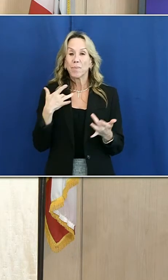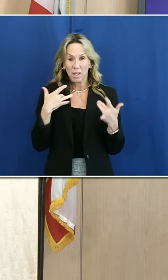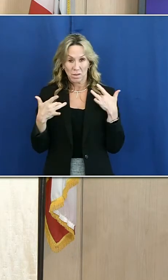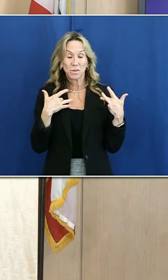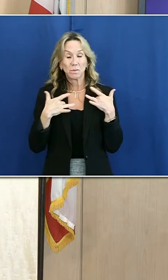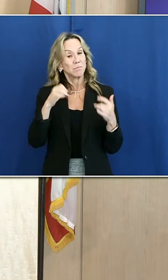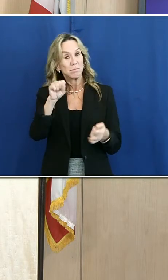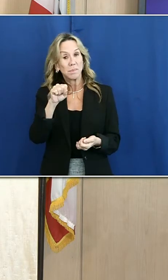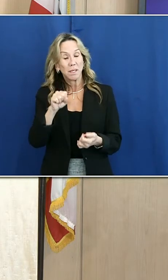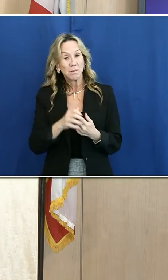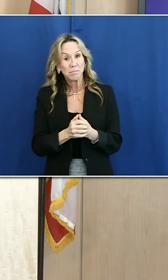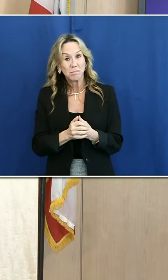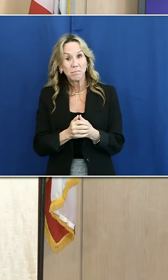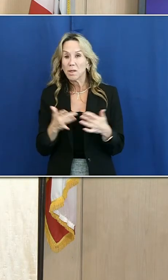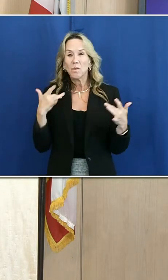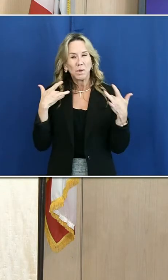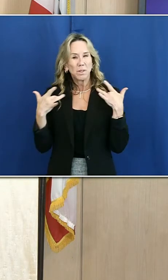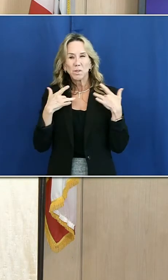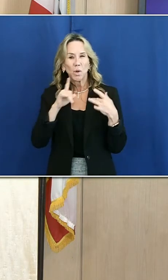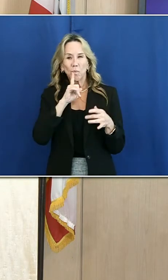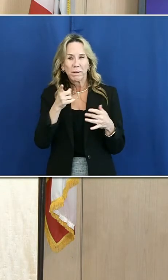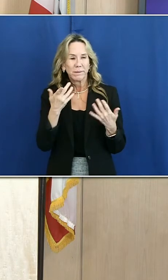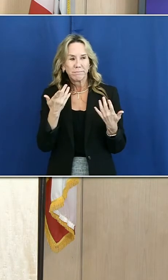concerned. We're concerned across the board.